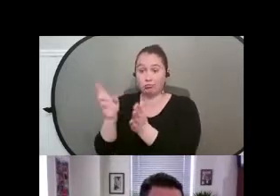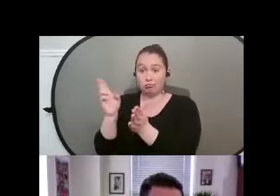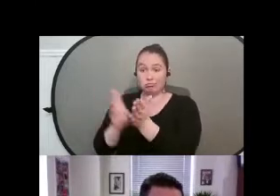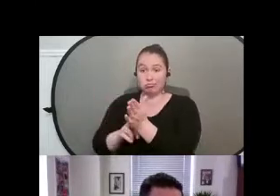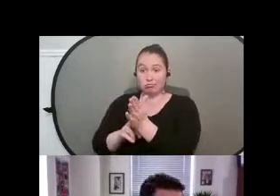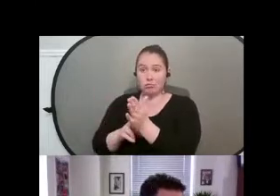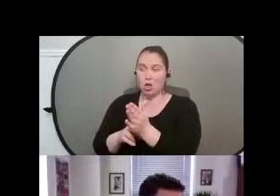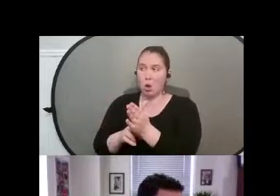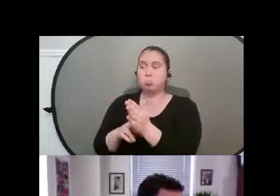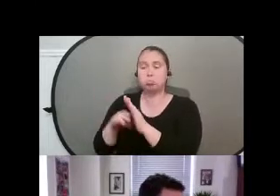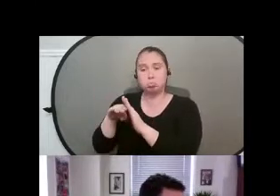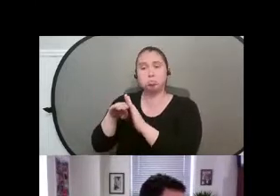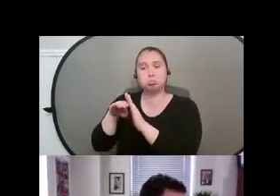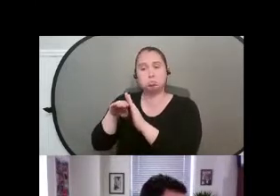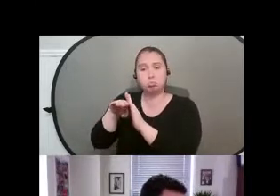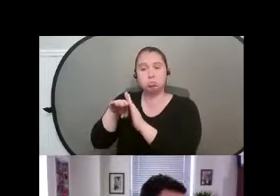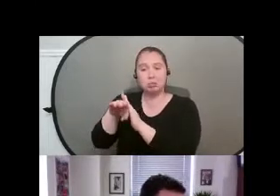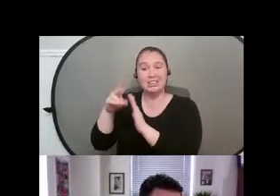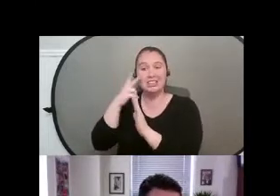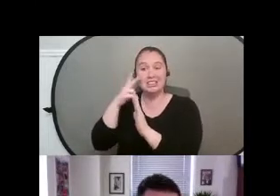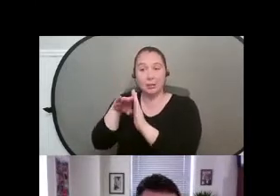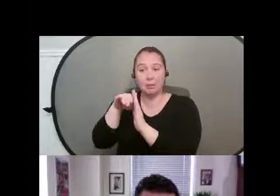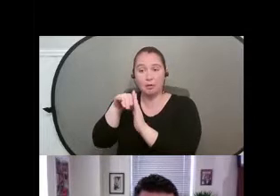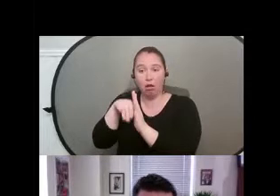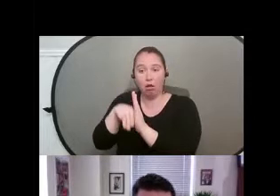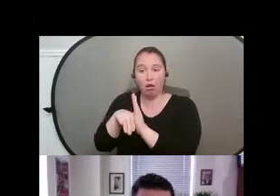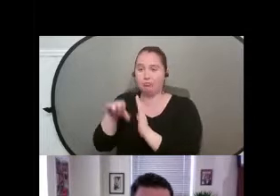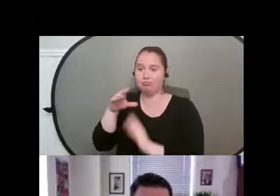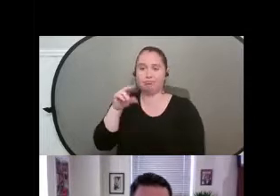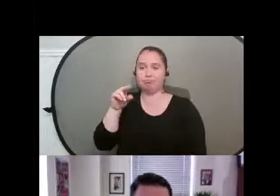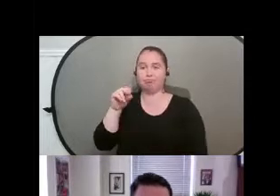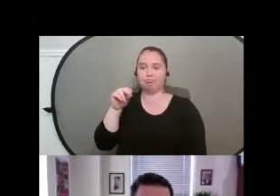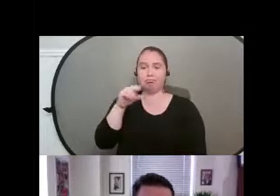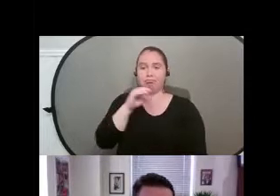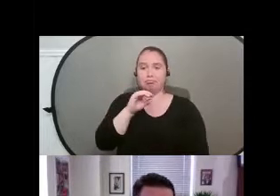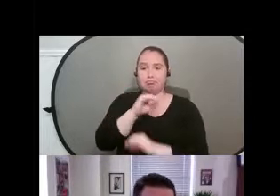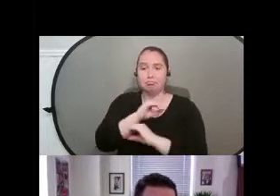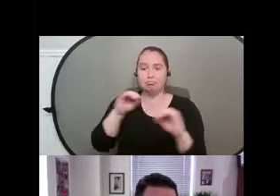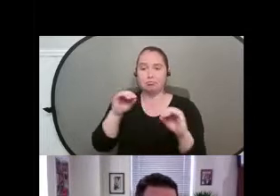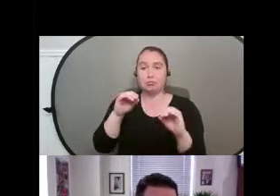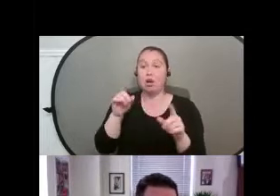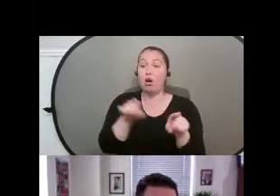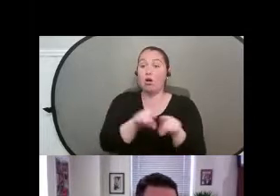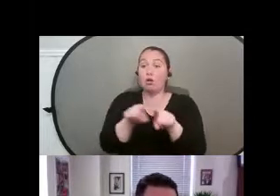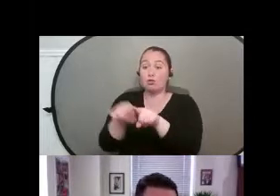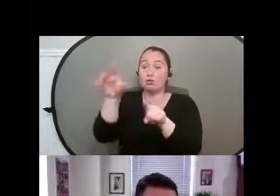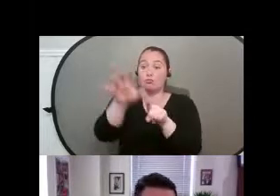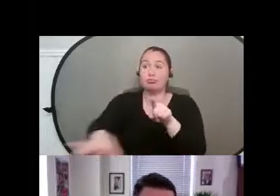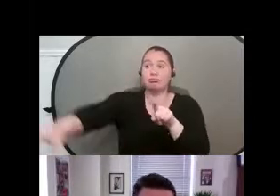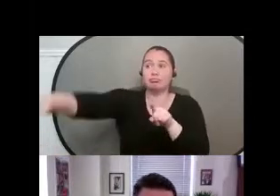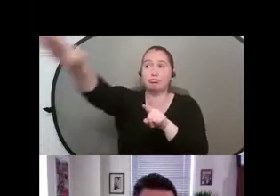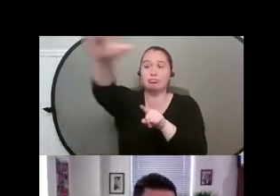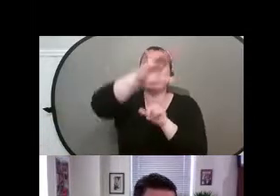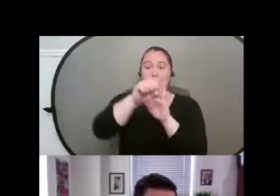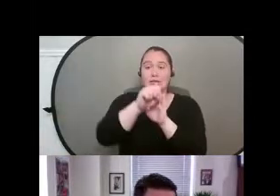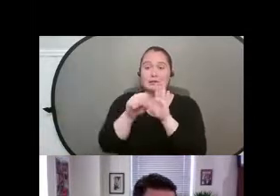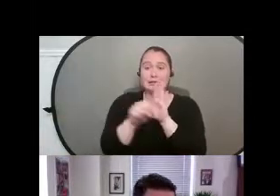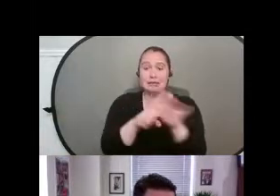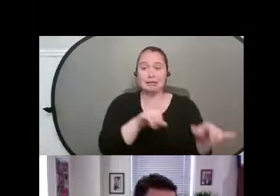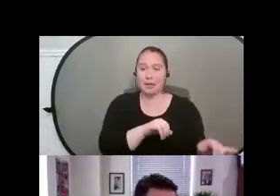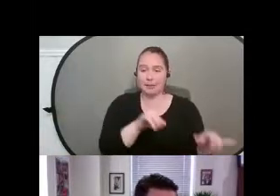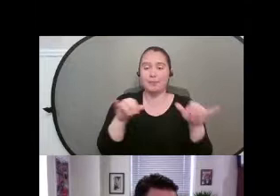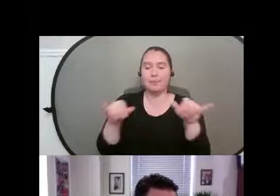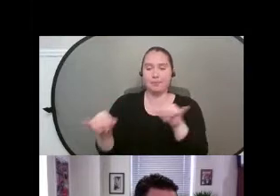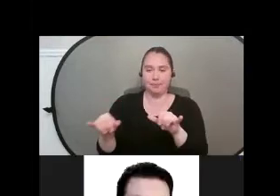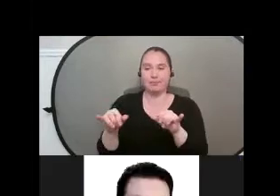see a significant decline in the high school grades. That was also seen across the state. So it was primarily those